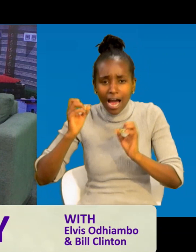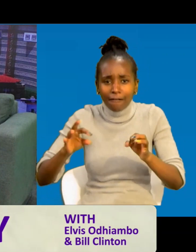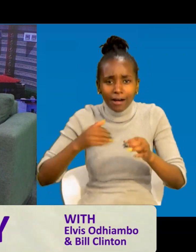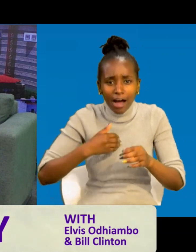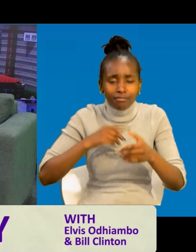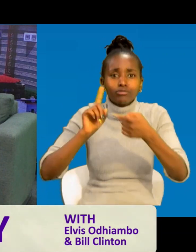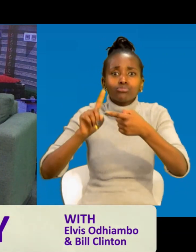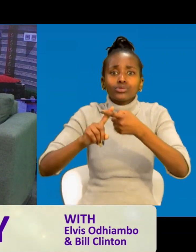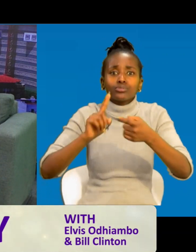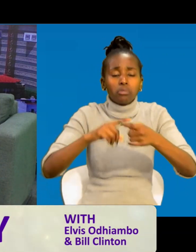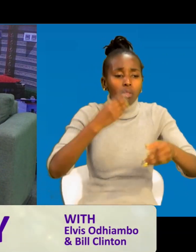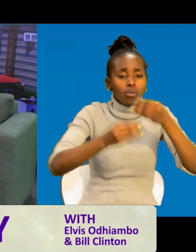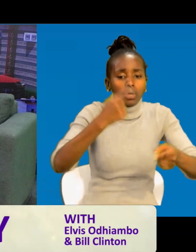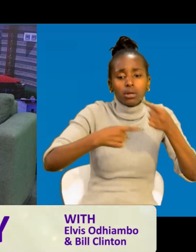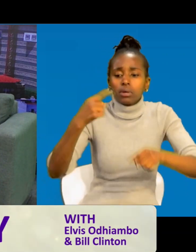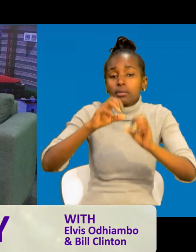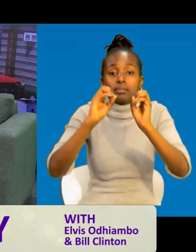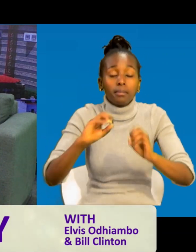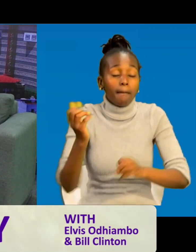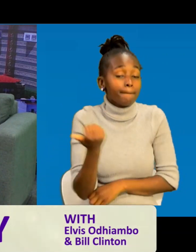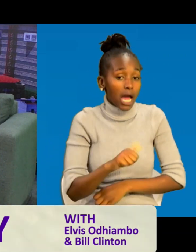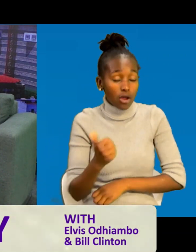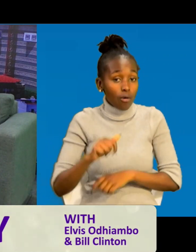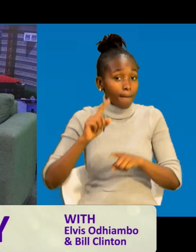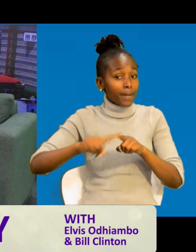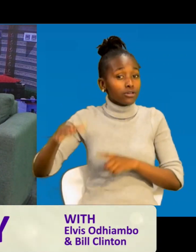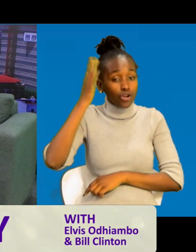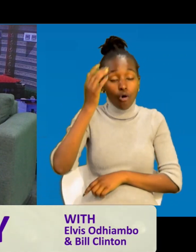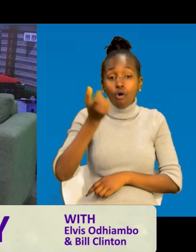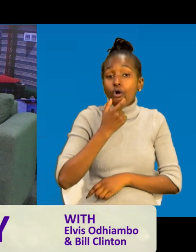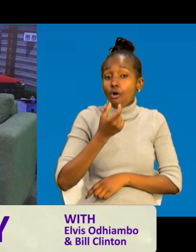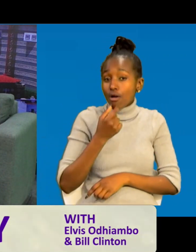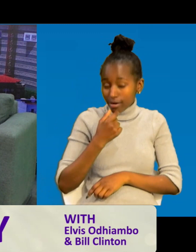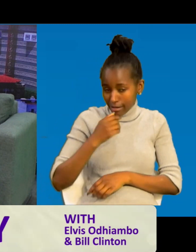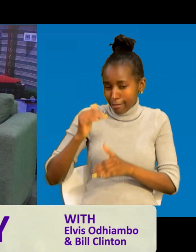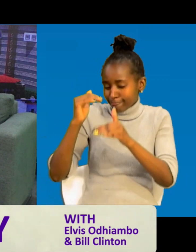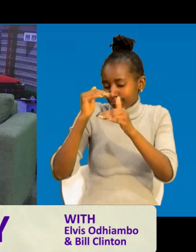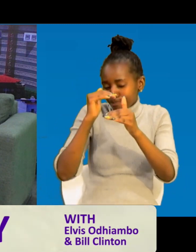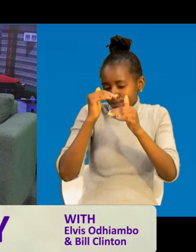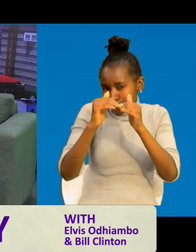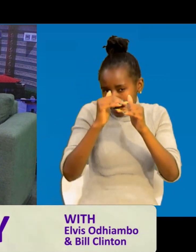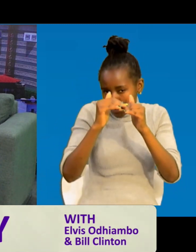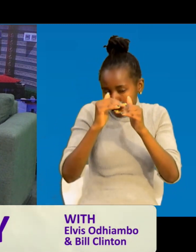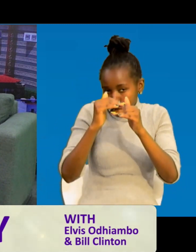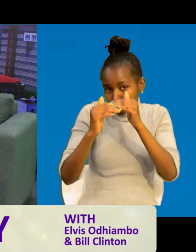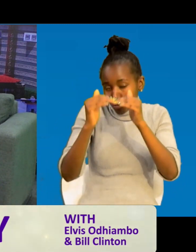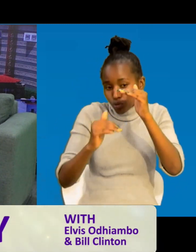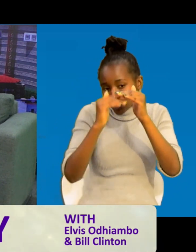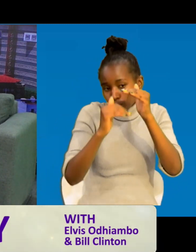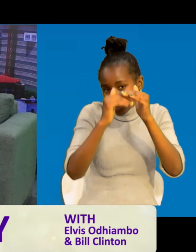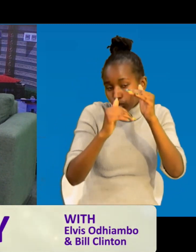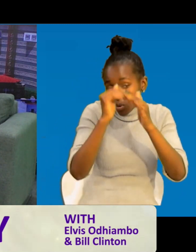results is concerned. So despite the fact that Gor Mahia are closely, closing the gap between them and Posta